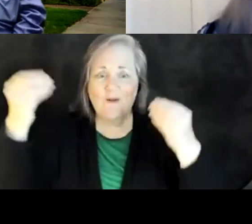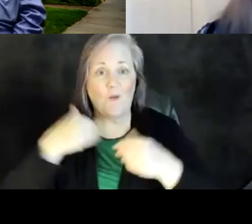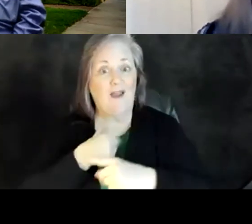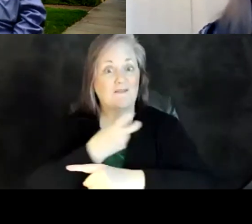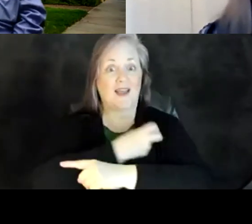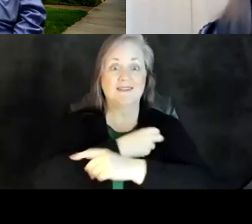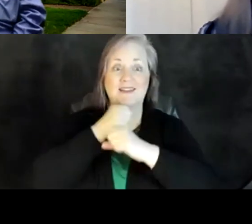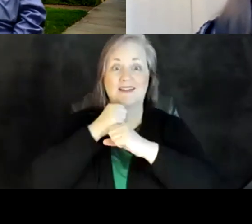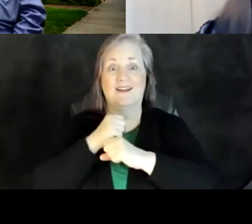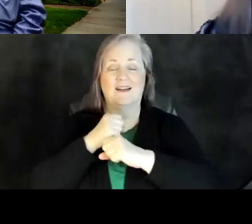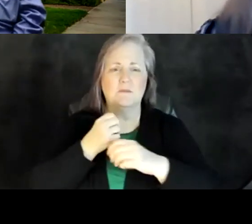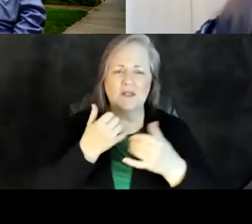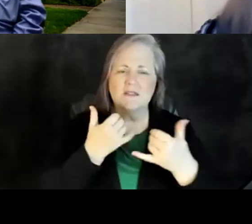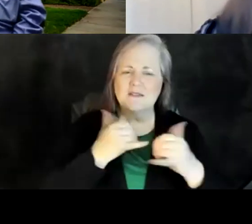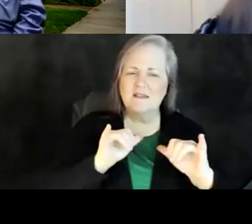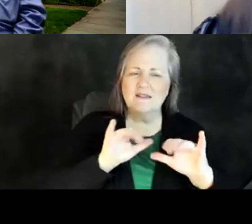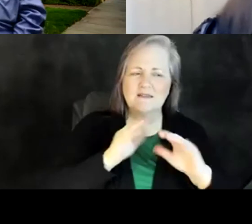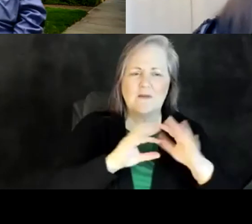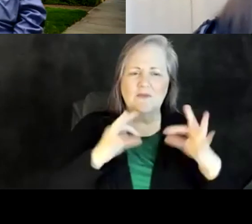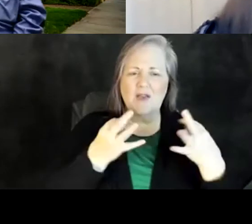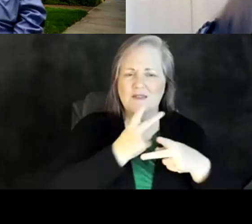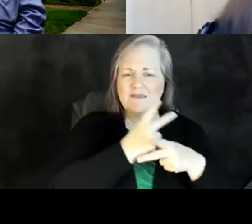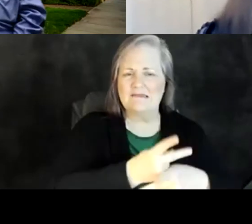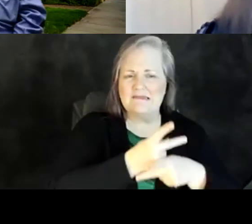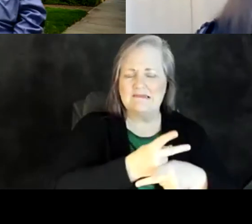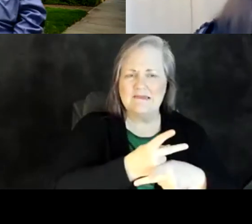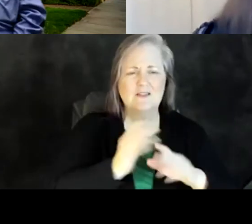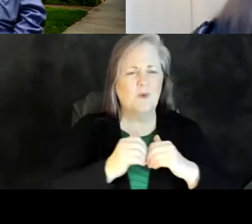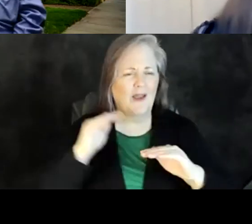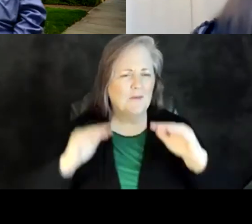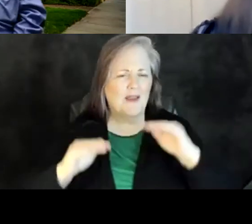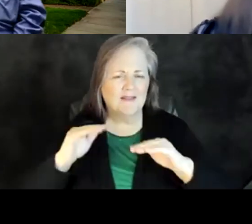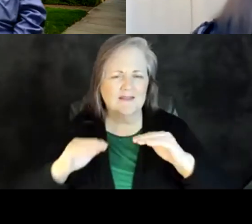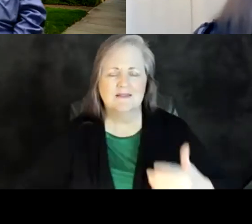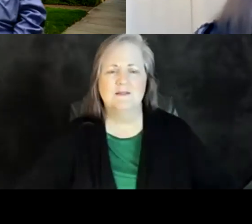of families are still being very cautious. So how do we balance that